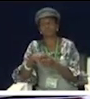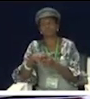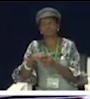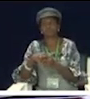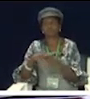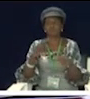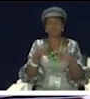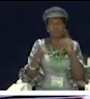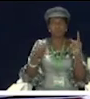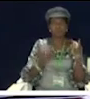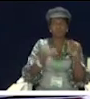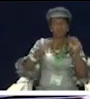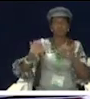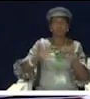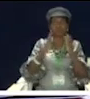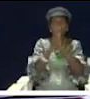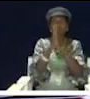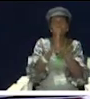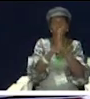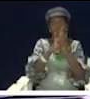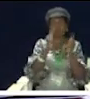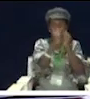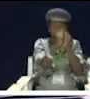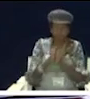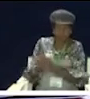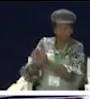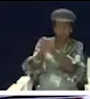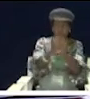But we can do the praying